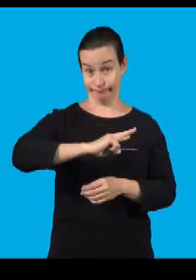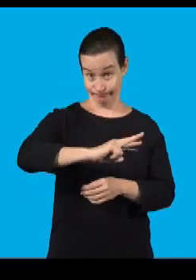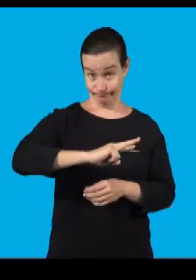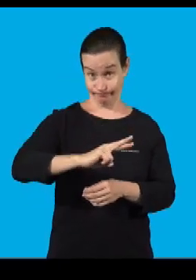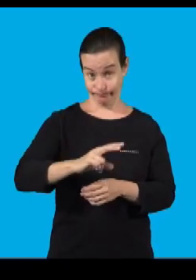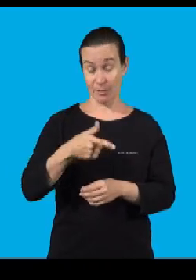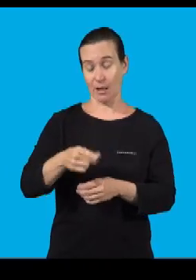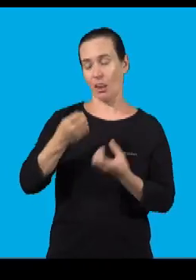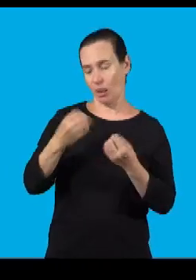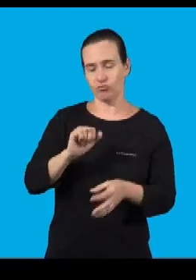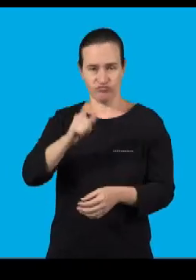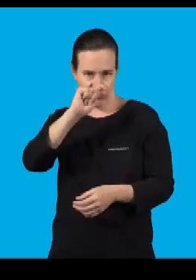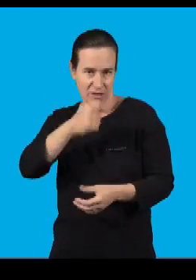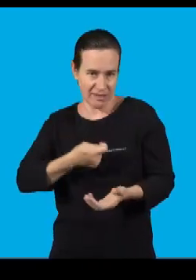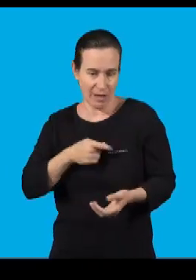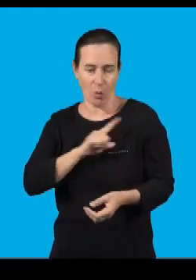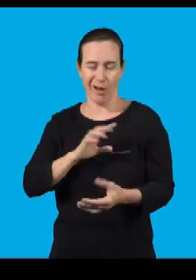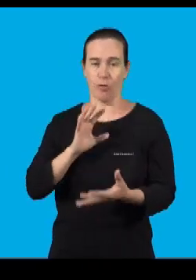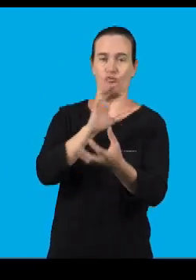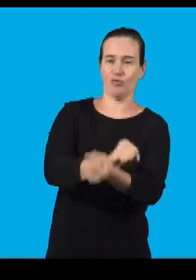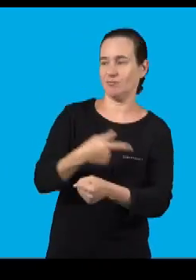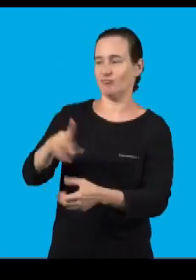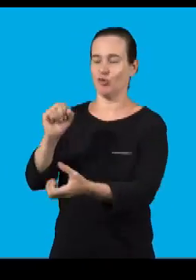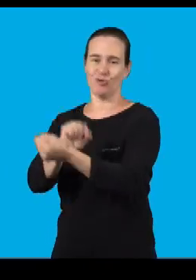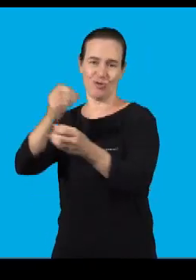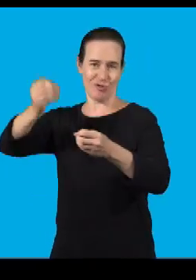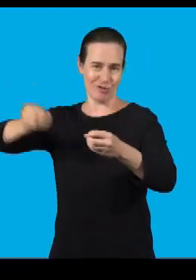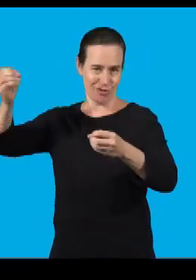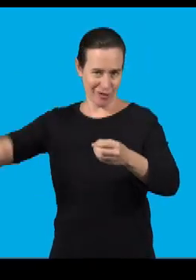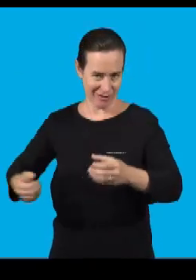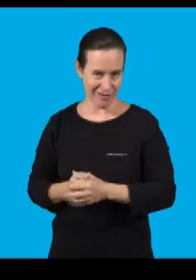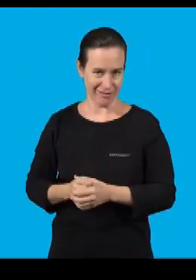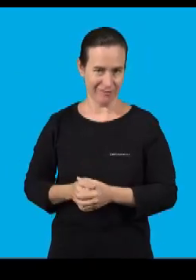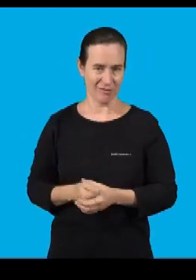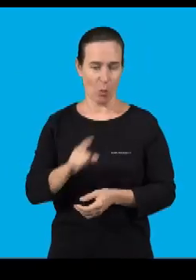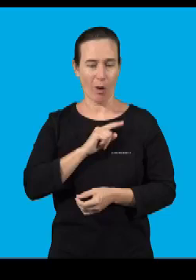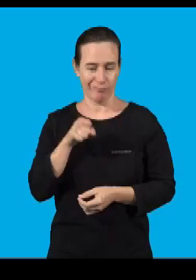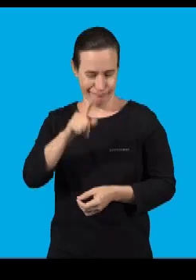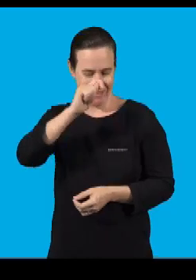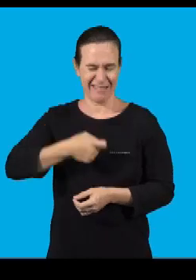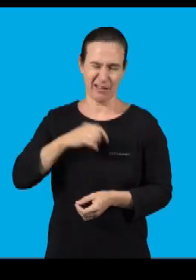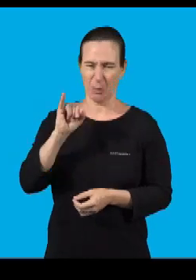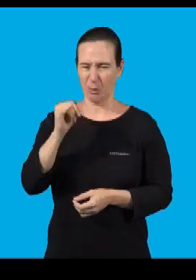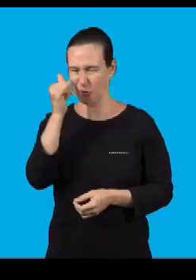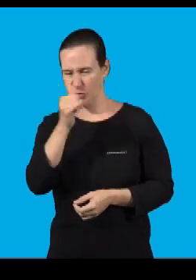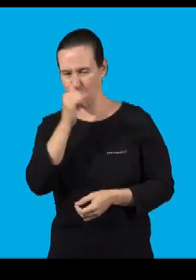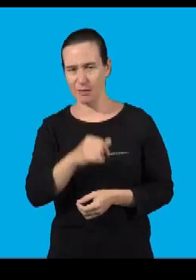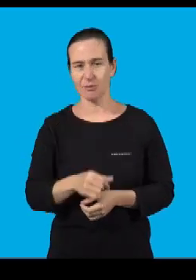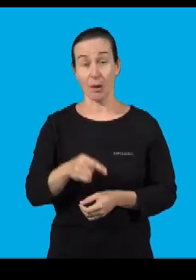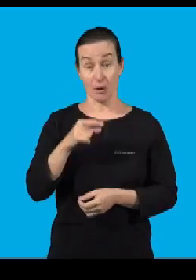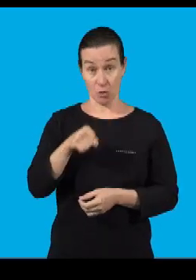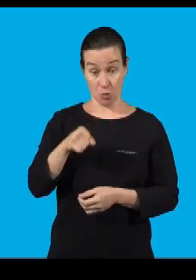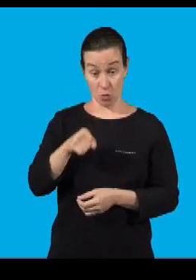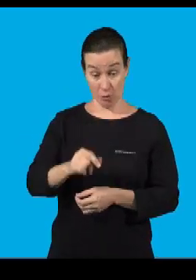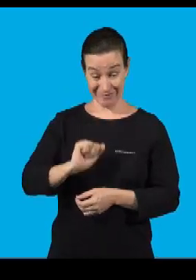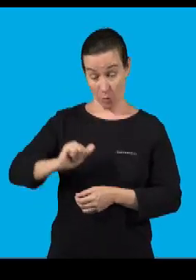Absalom, all right? He's now going to be, he's arrested, he's in jail, and because of his criminal activity. So what is